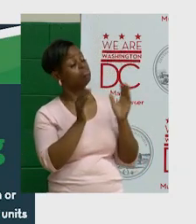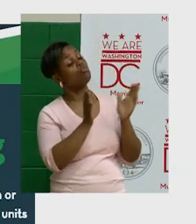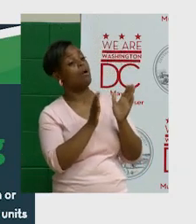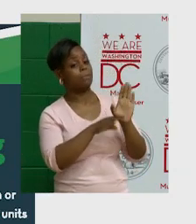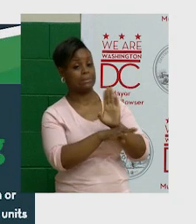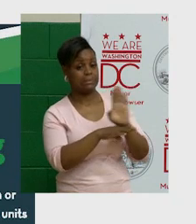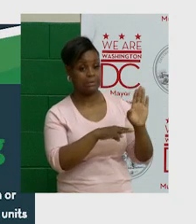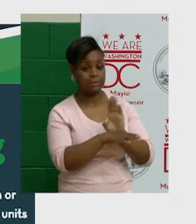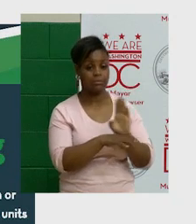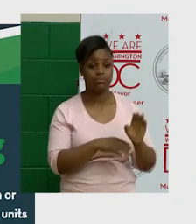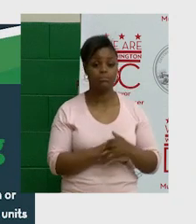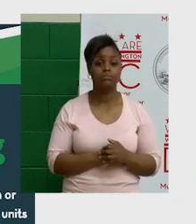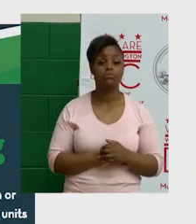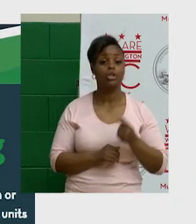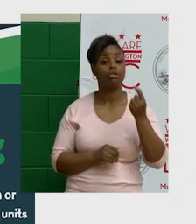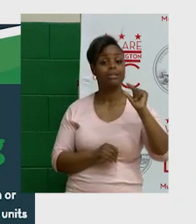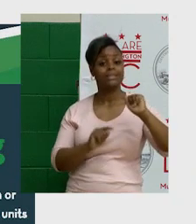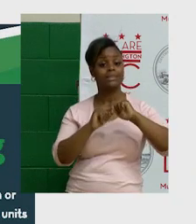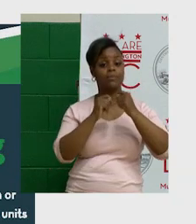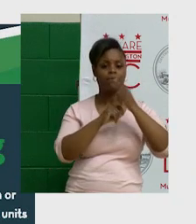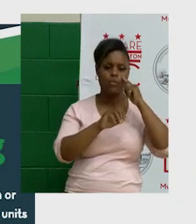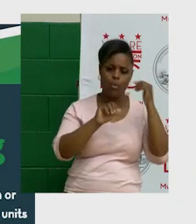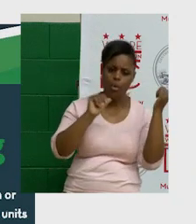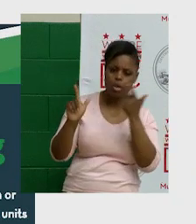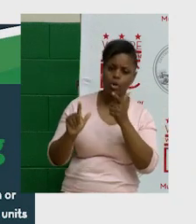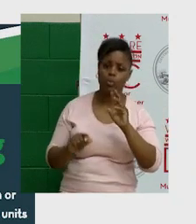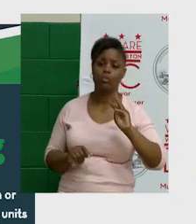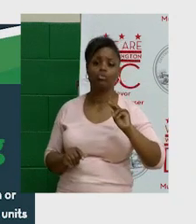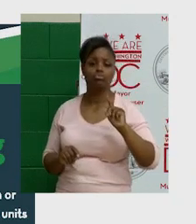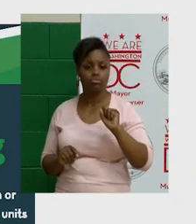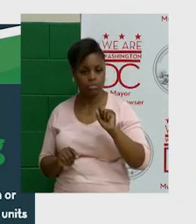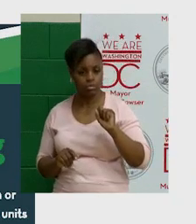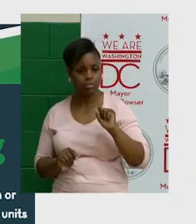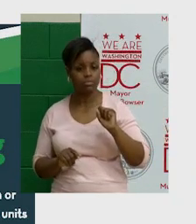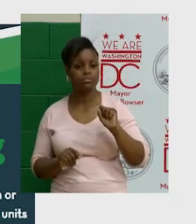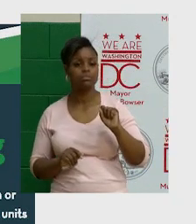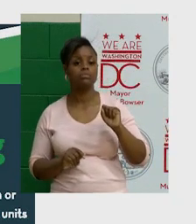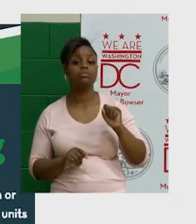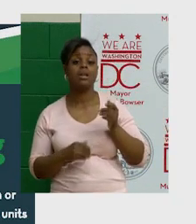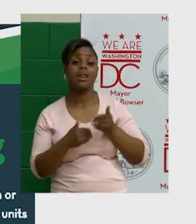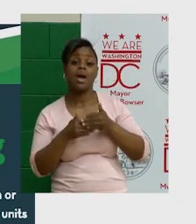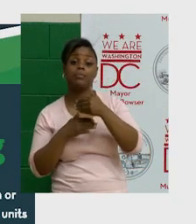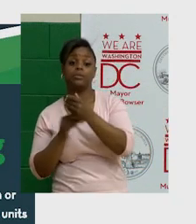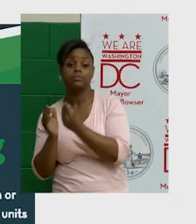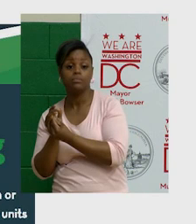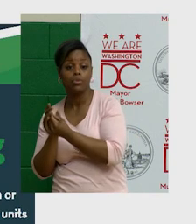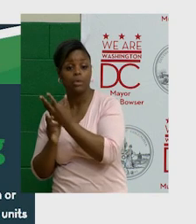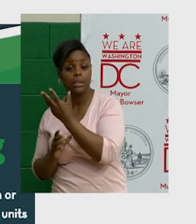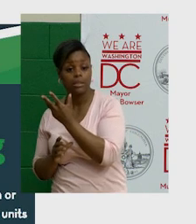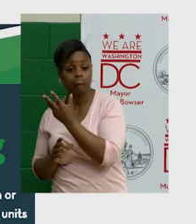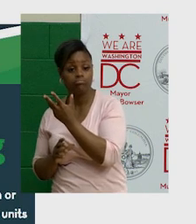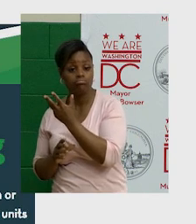clean teams in every ward of the district. We had a Neighborhood Prosperity Fund program